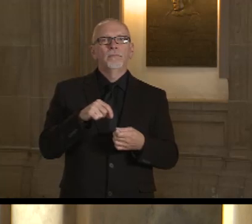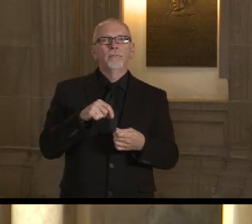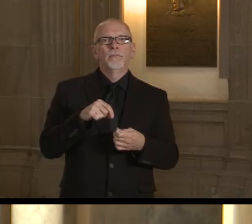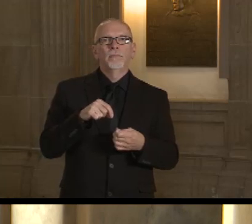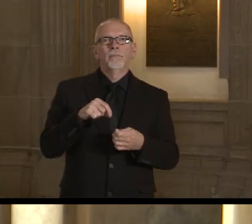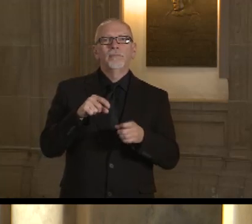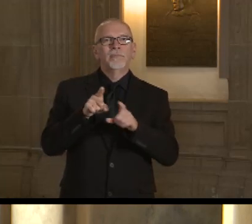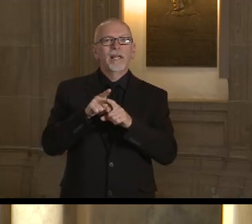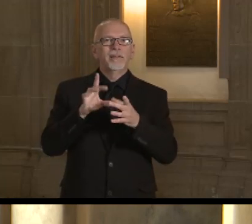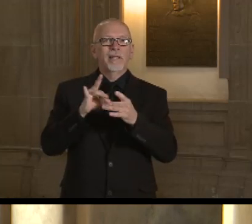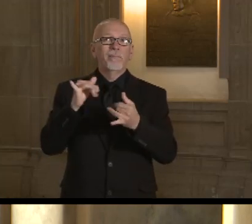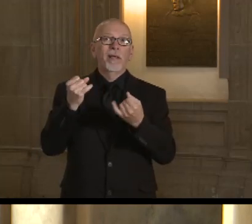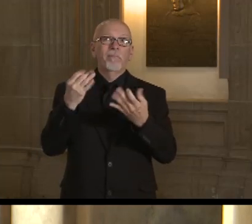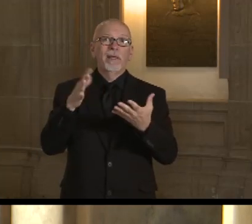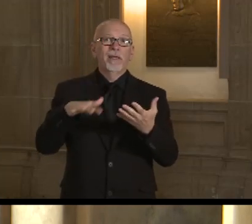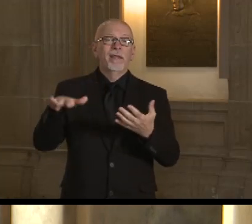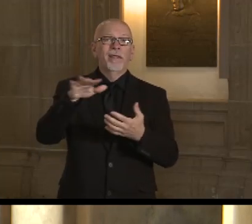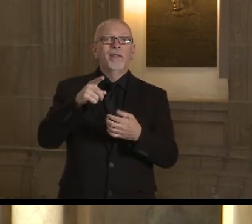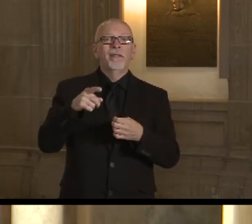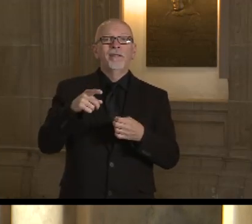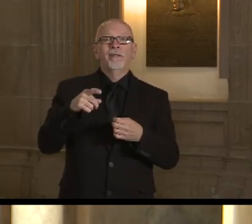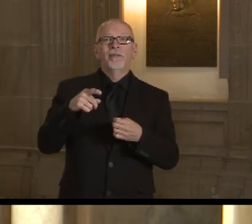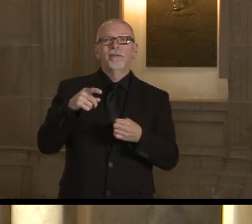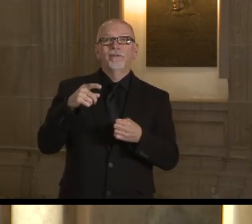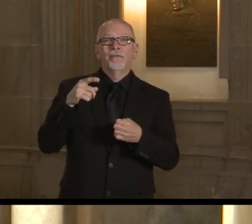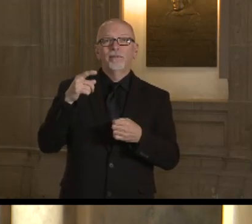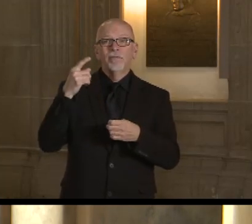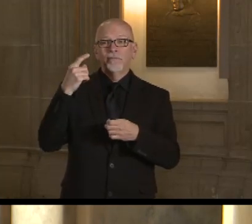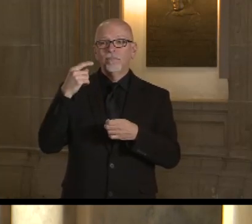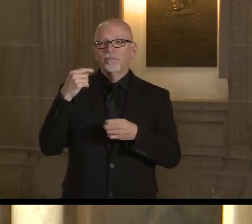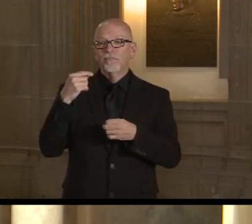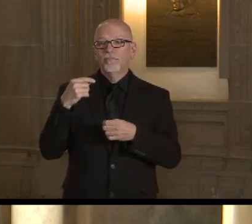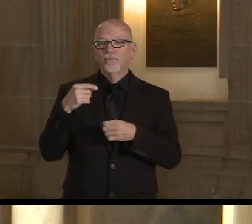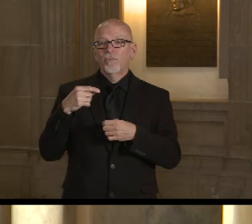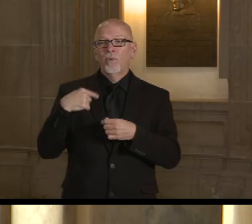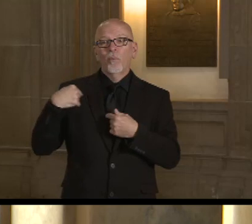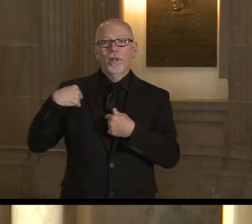as has been said by many, we didn't come this far only to come this far.